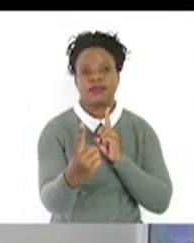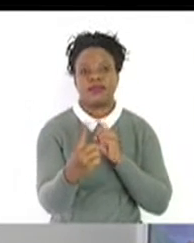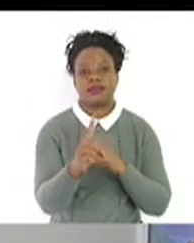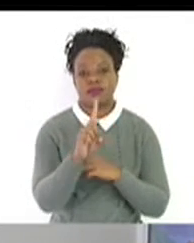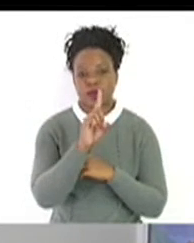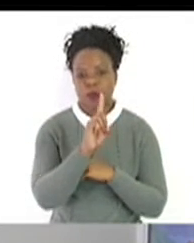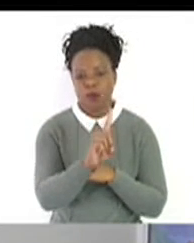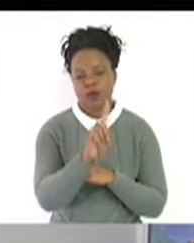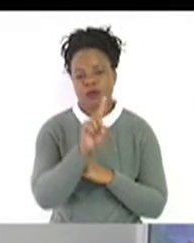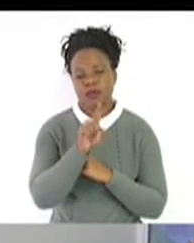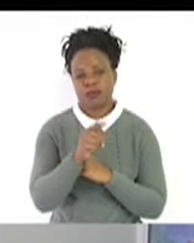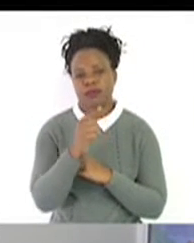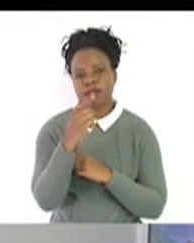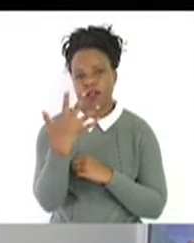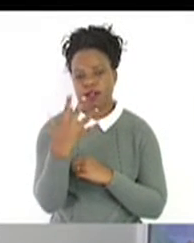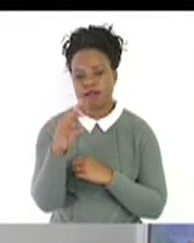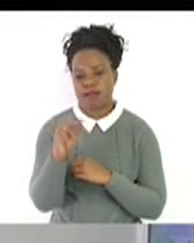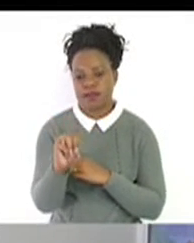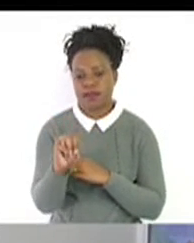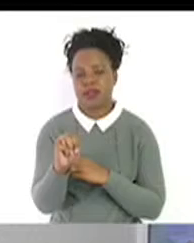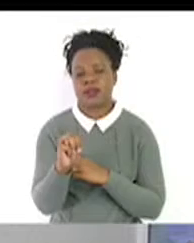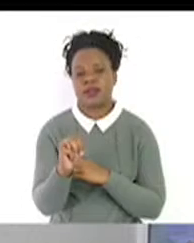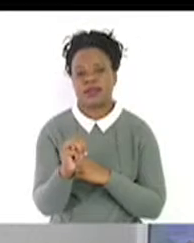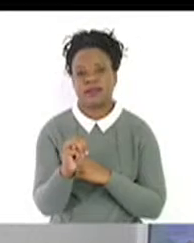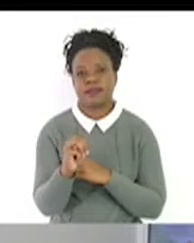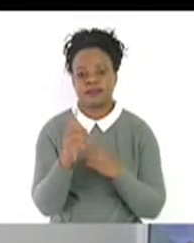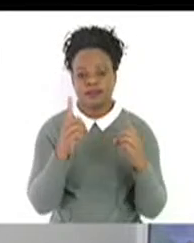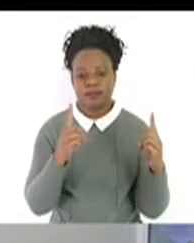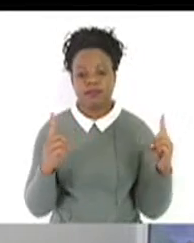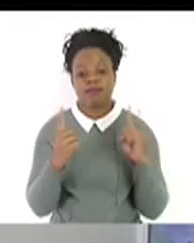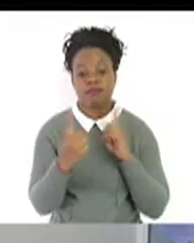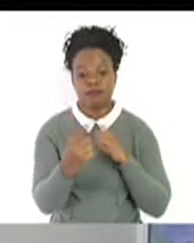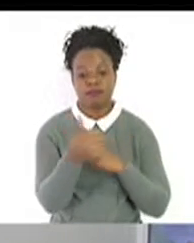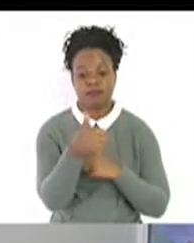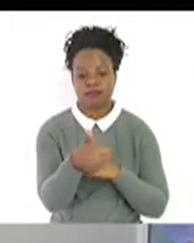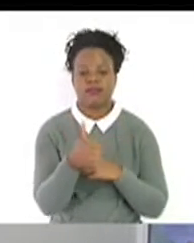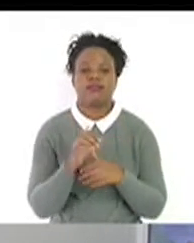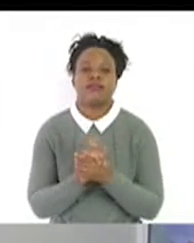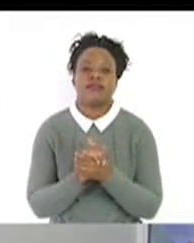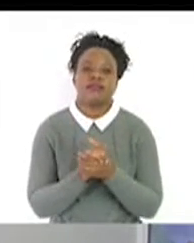least 1.5 will be good for us.